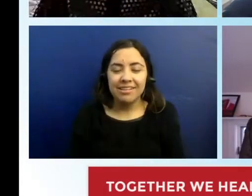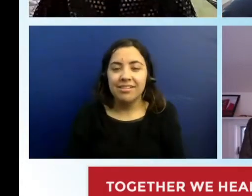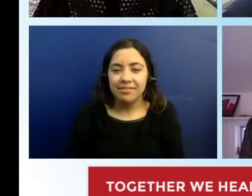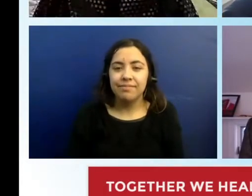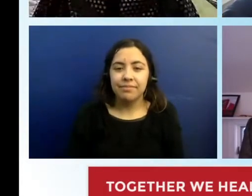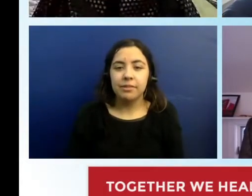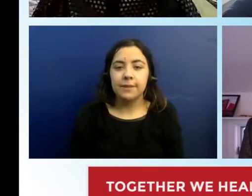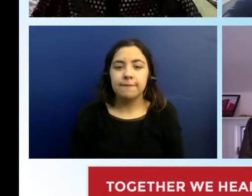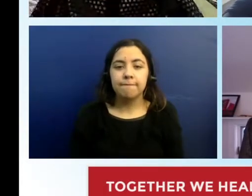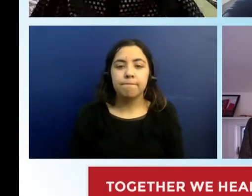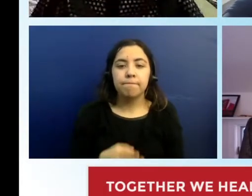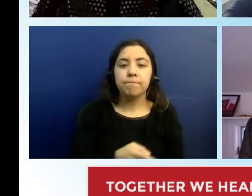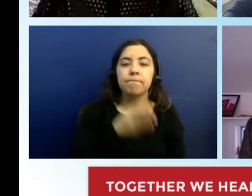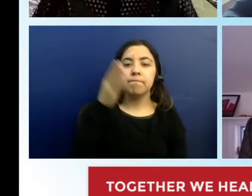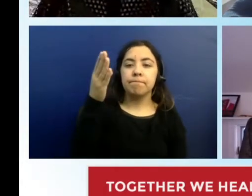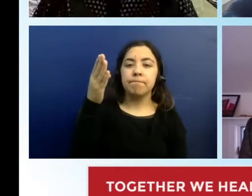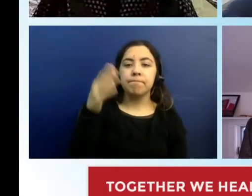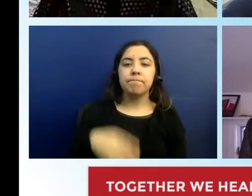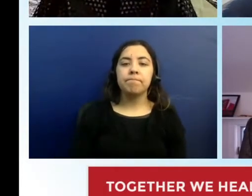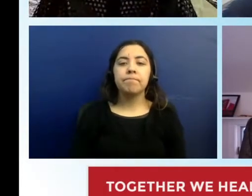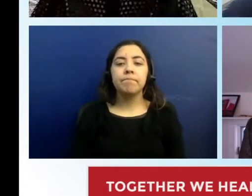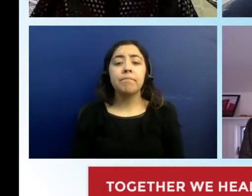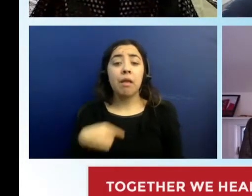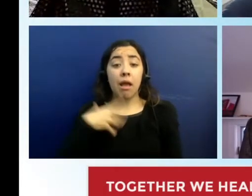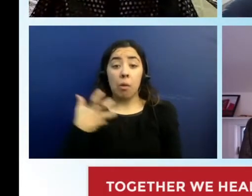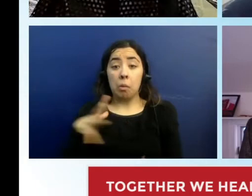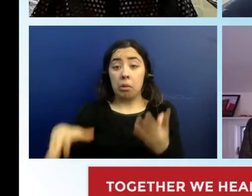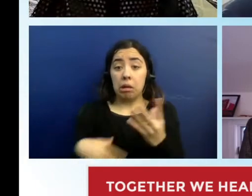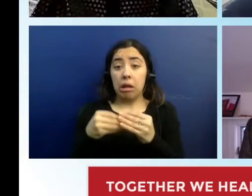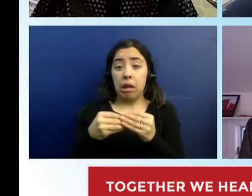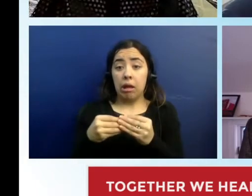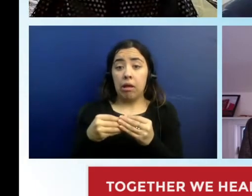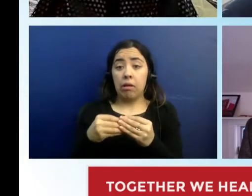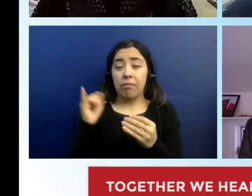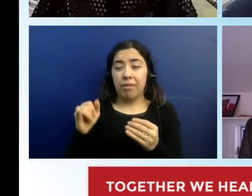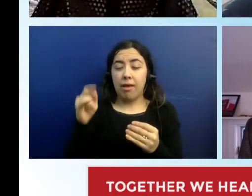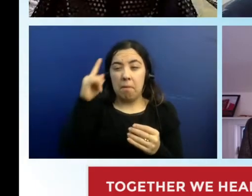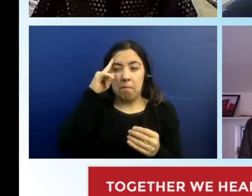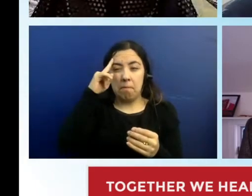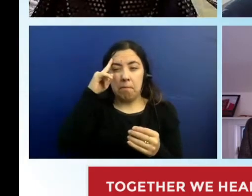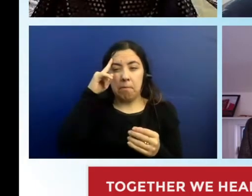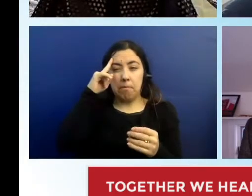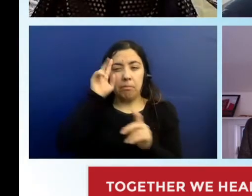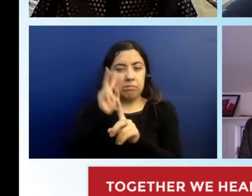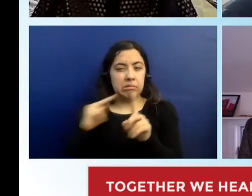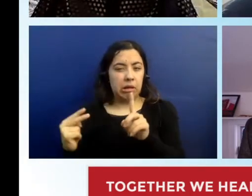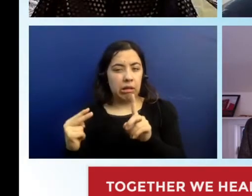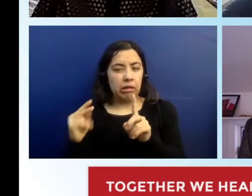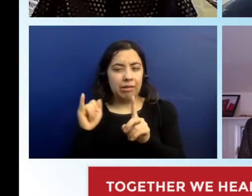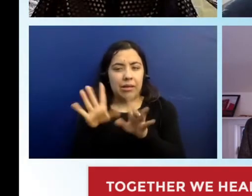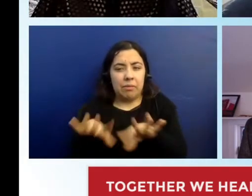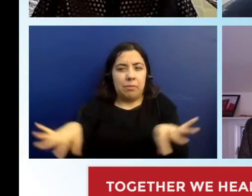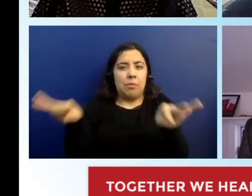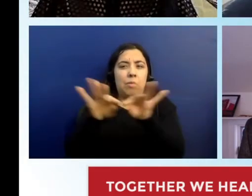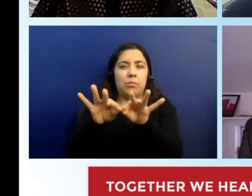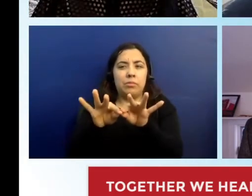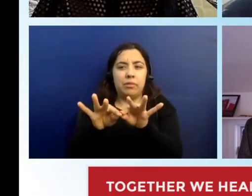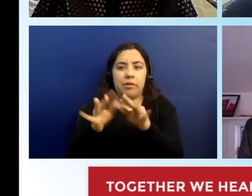I'd like to add that I think, you know, I think my mentality and the importance of the